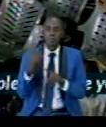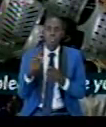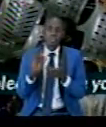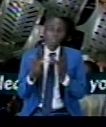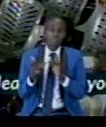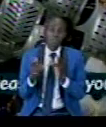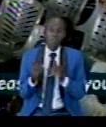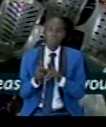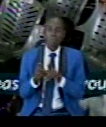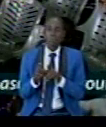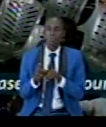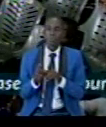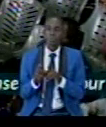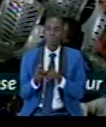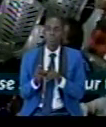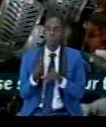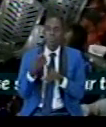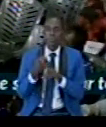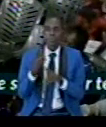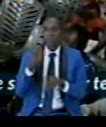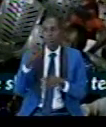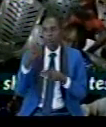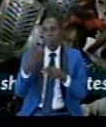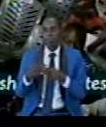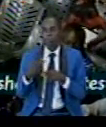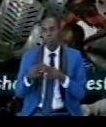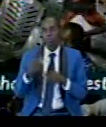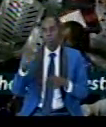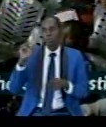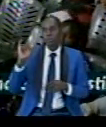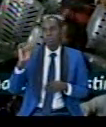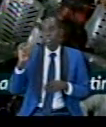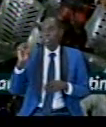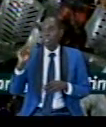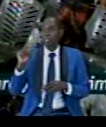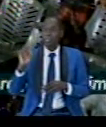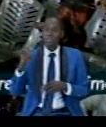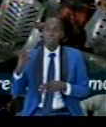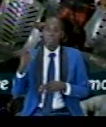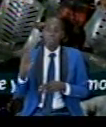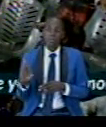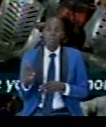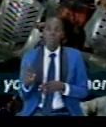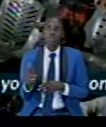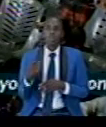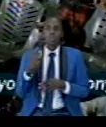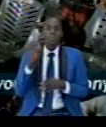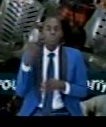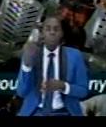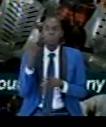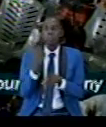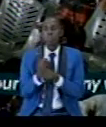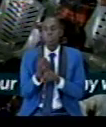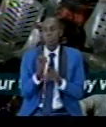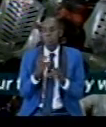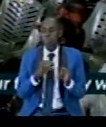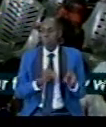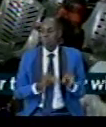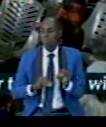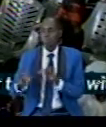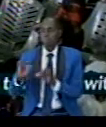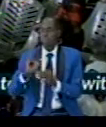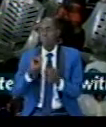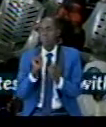one is coming from Mrs. Akinleye Esther. Actually, she was just a passerby, and she was